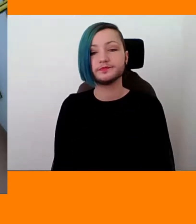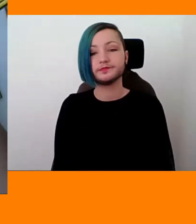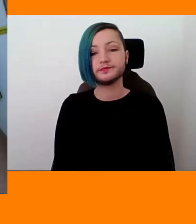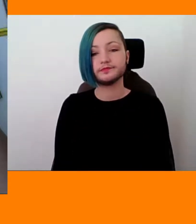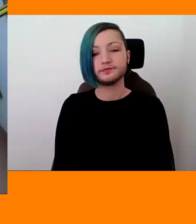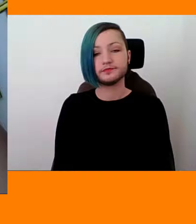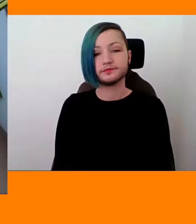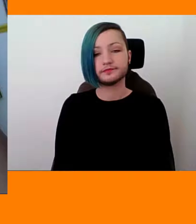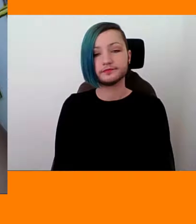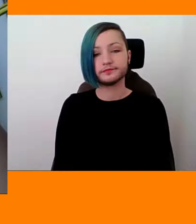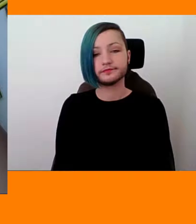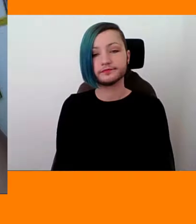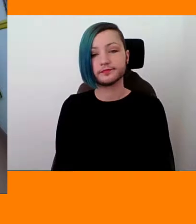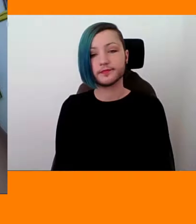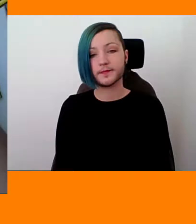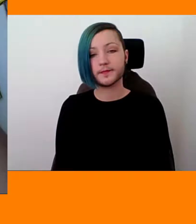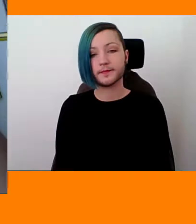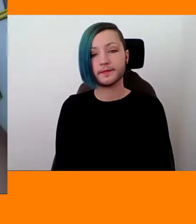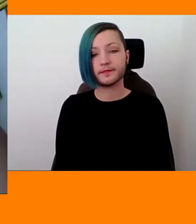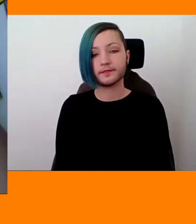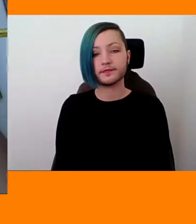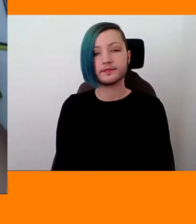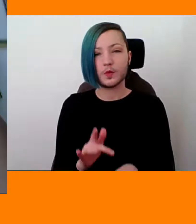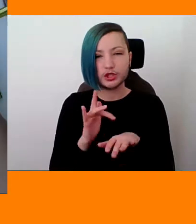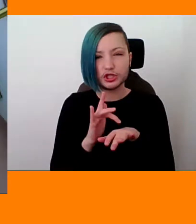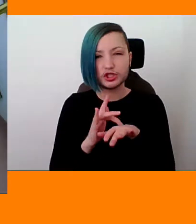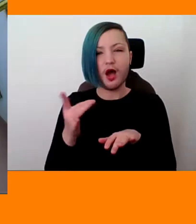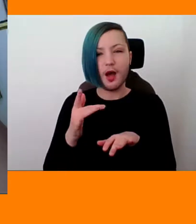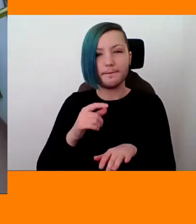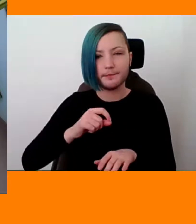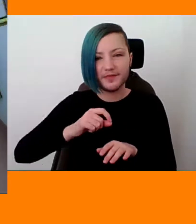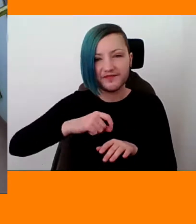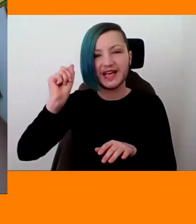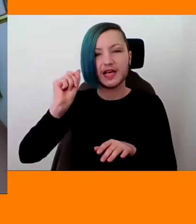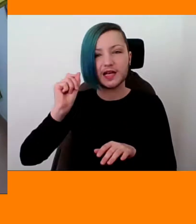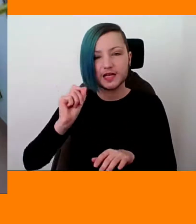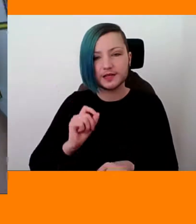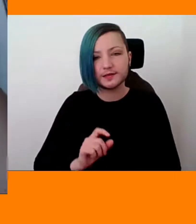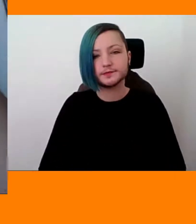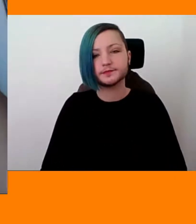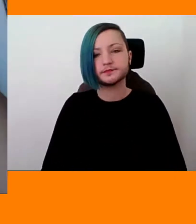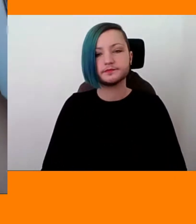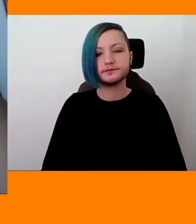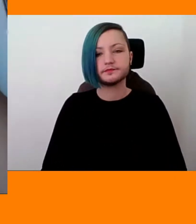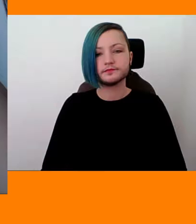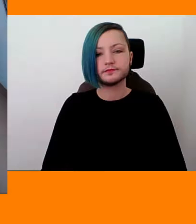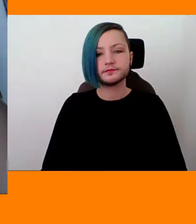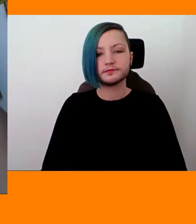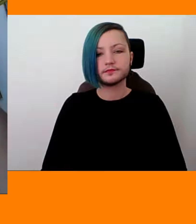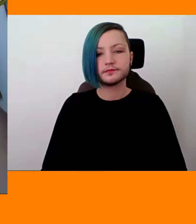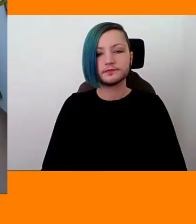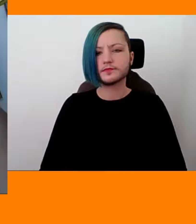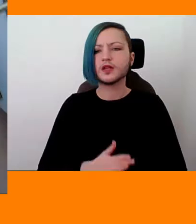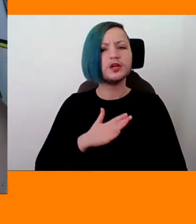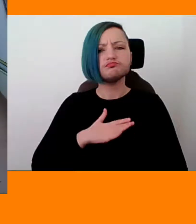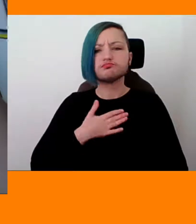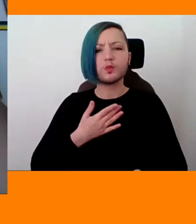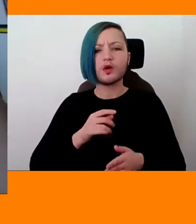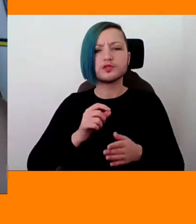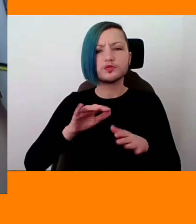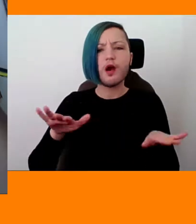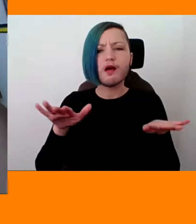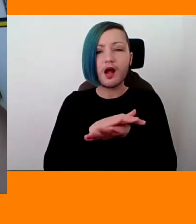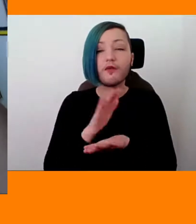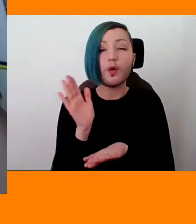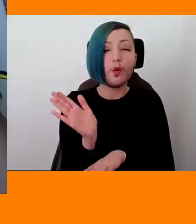So nice sharp flicks. You don't want to cover everything that you've just drawn there.